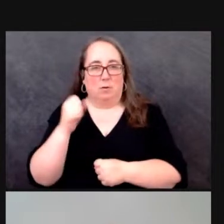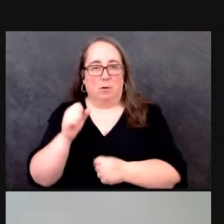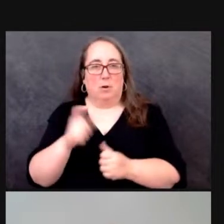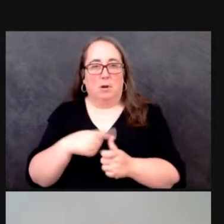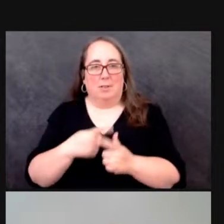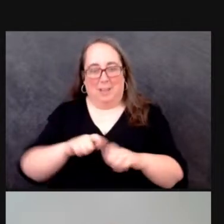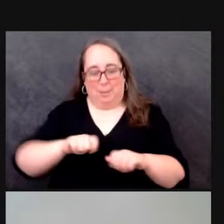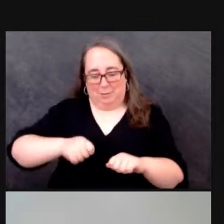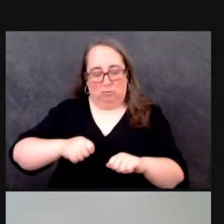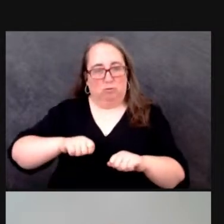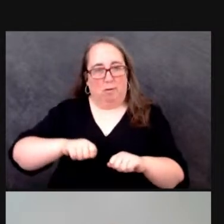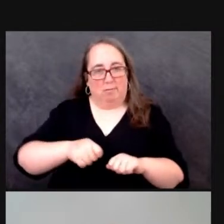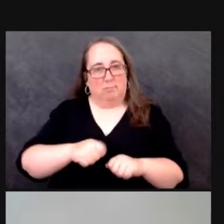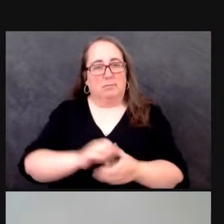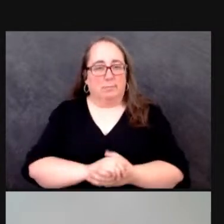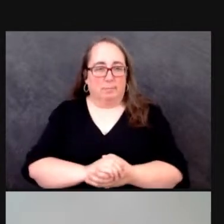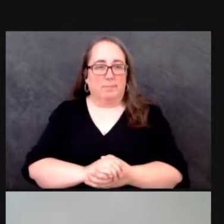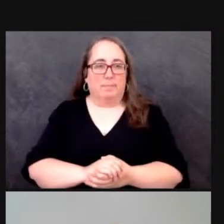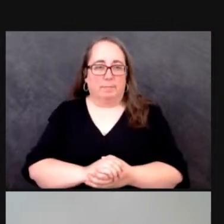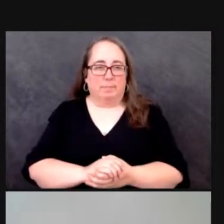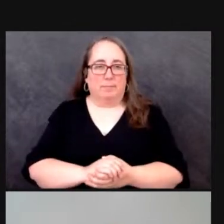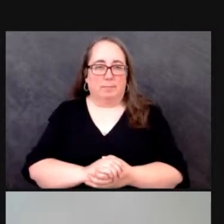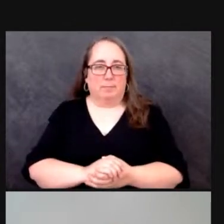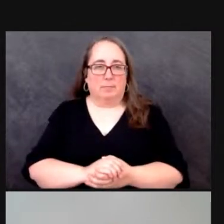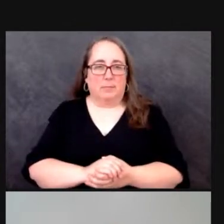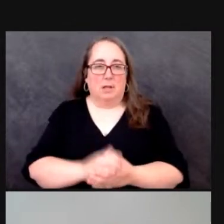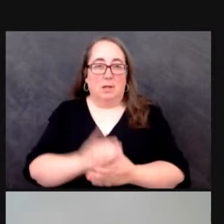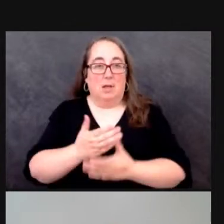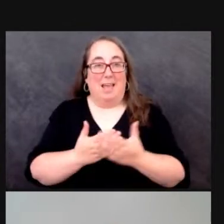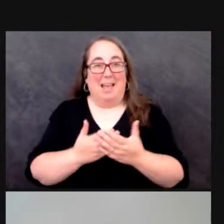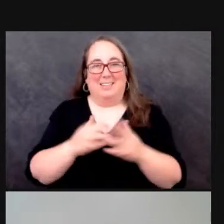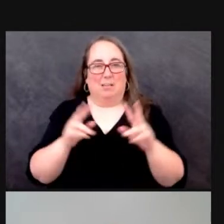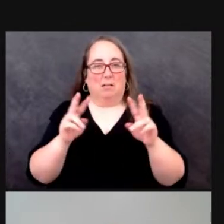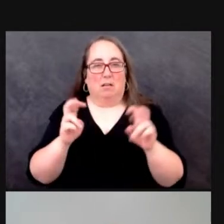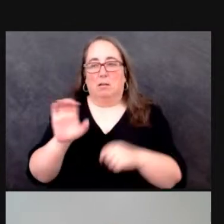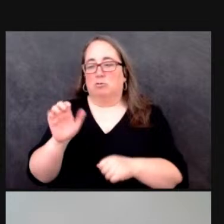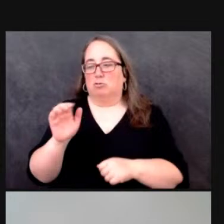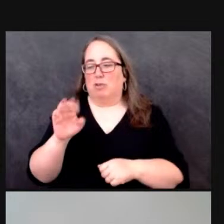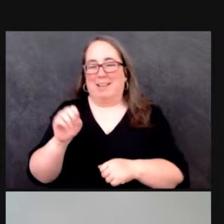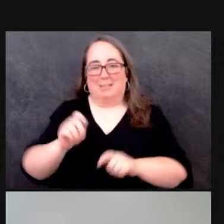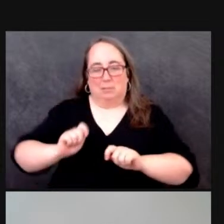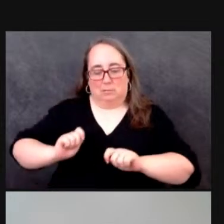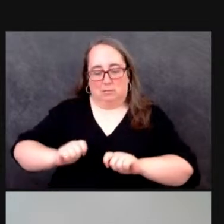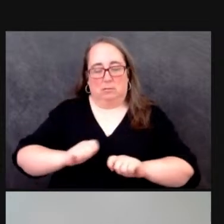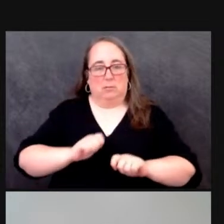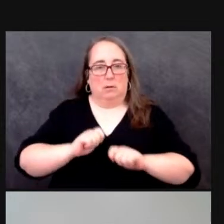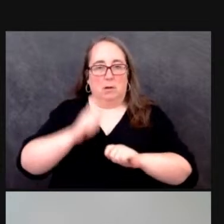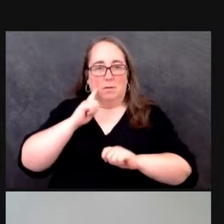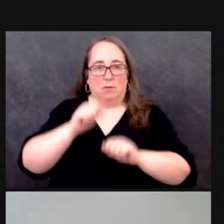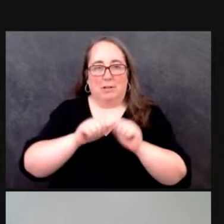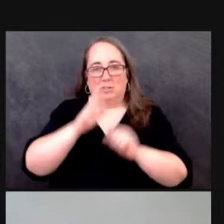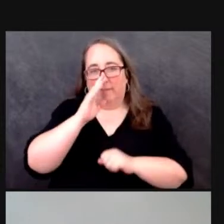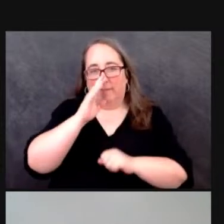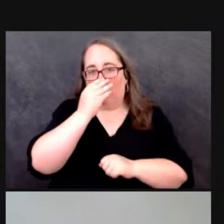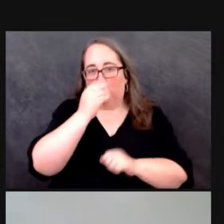chased. This hand chasing begins with a careful outline of each flower and